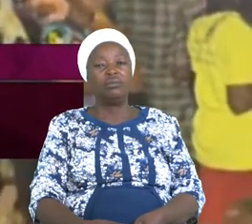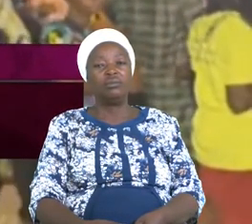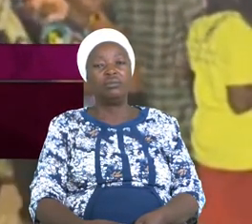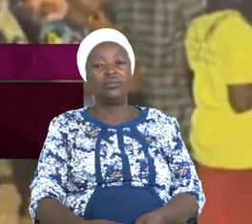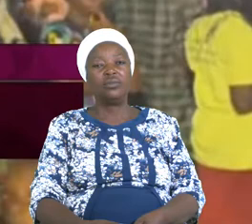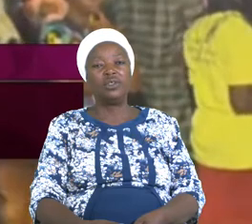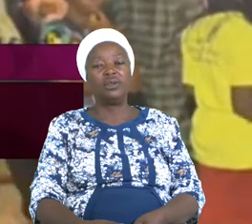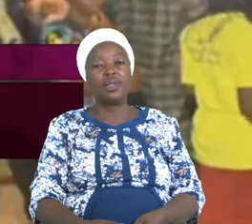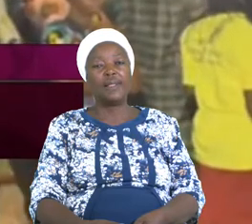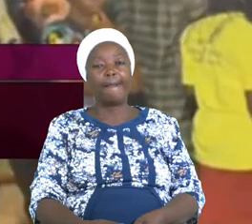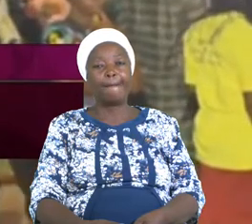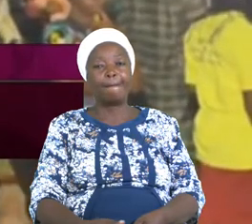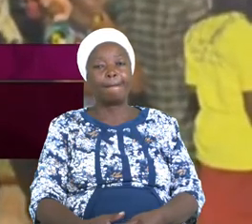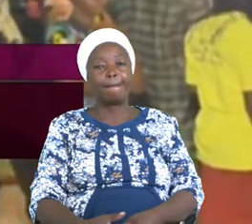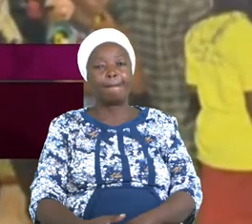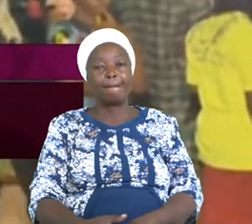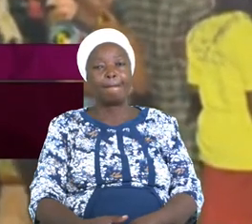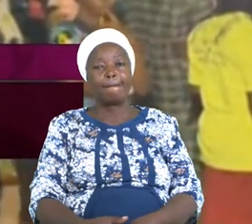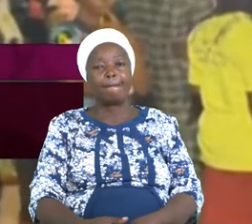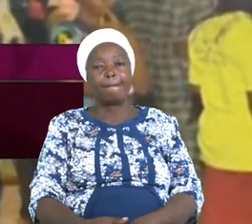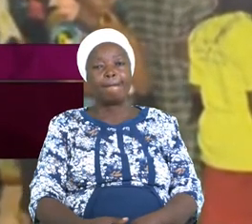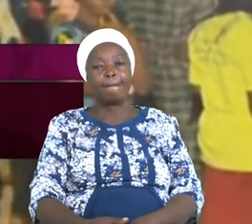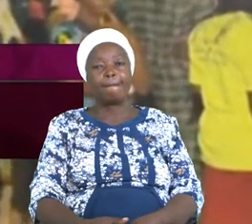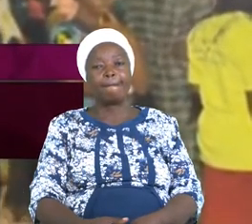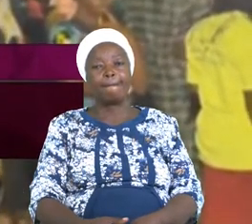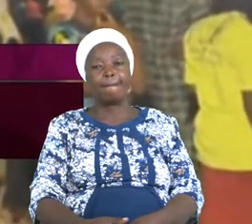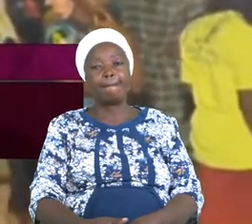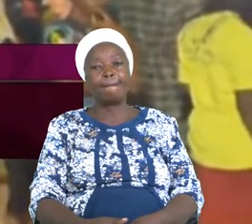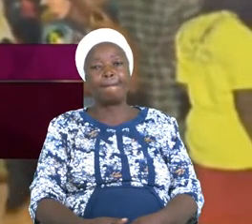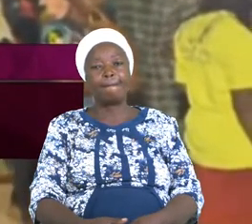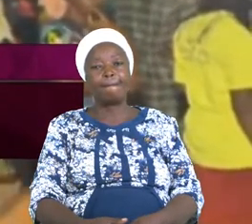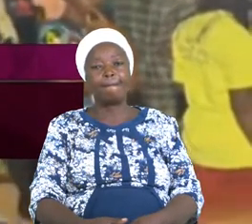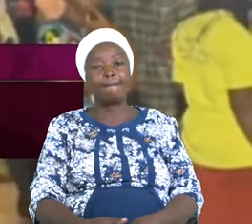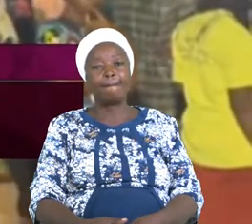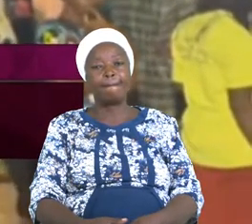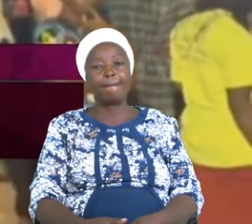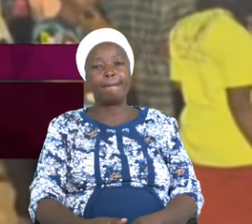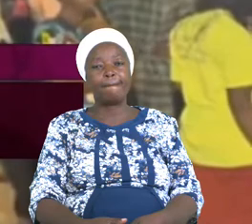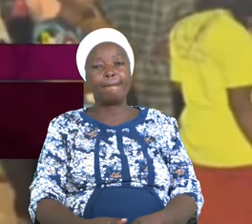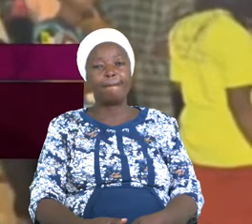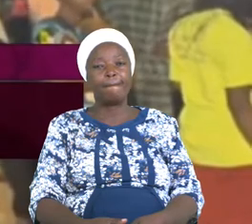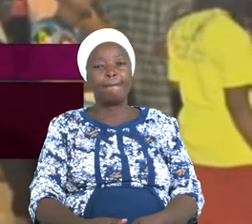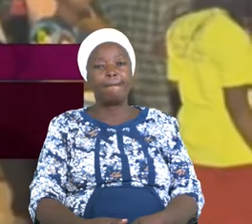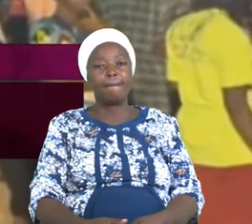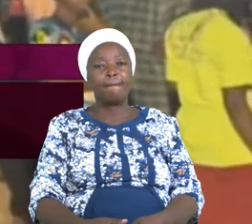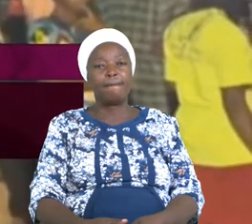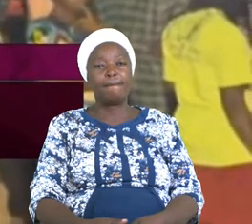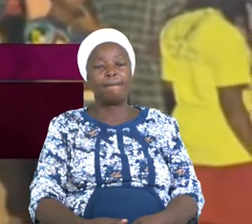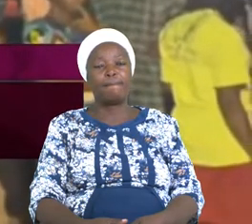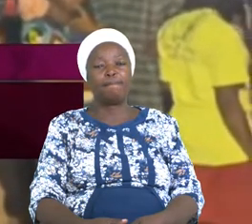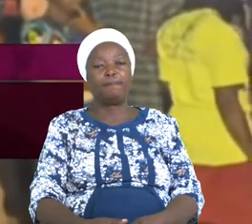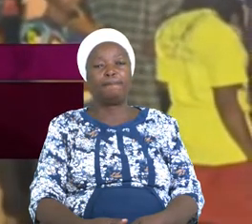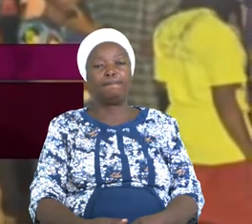River State, Port Harcourt. We just heard the message where the man of God led us through salvation prayer. I want to put it